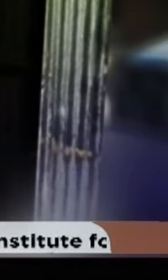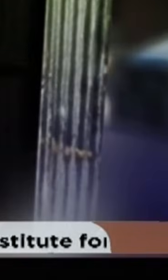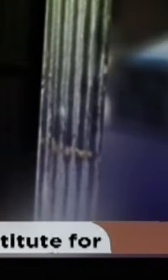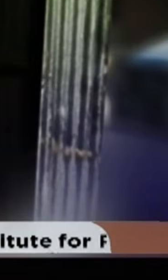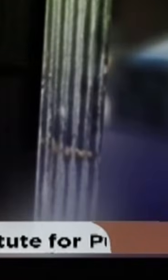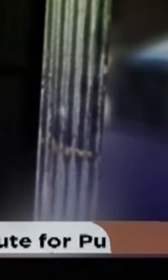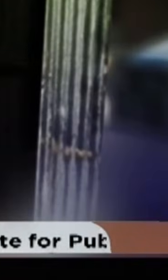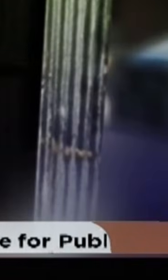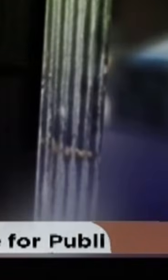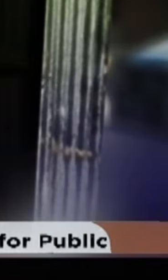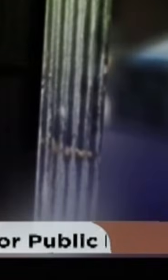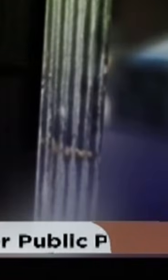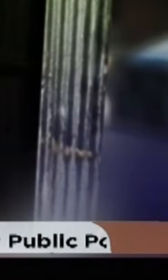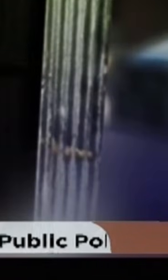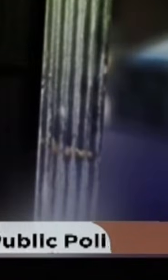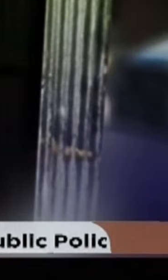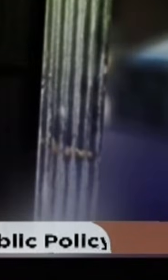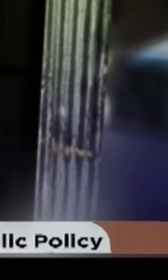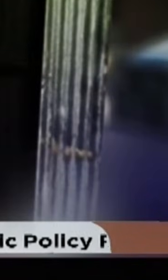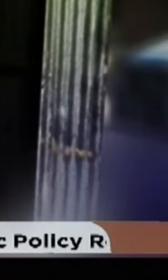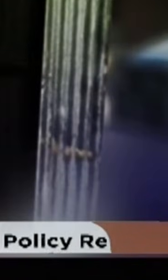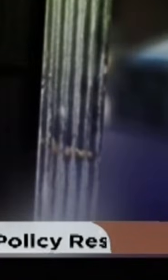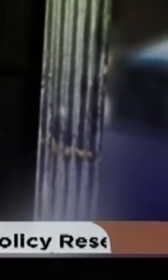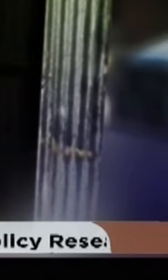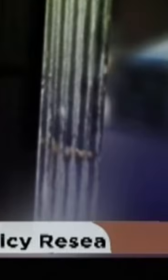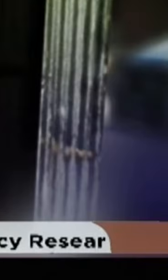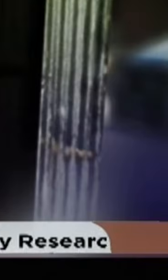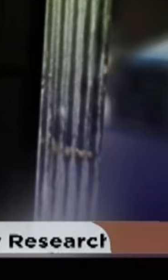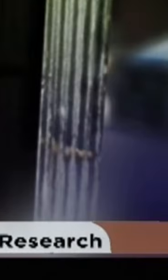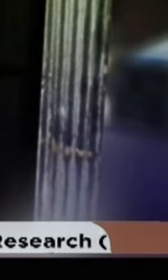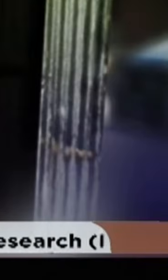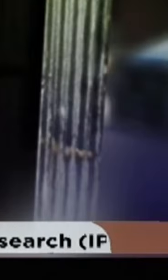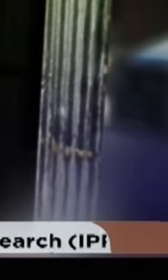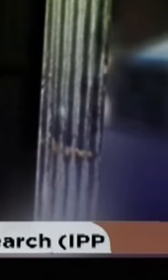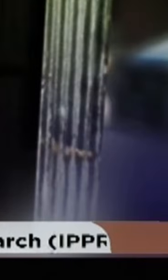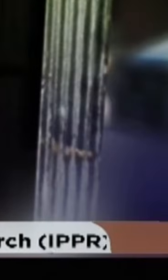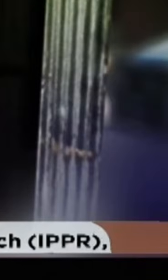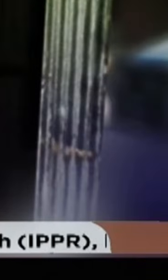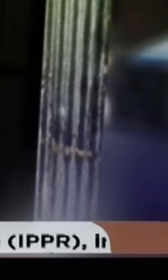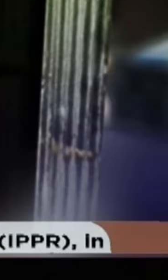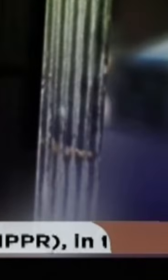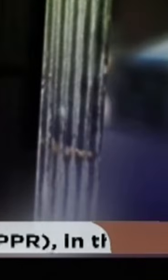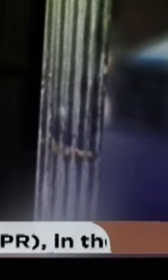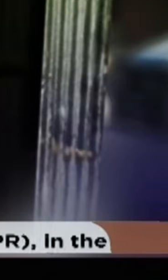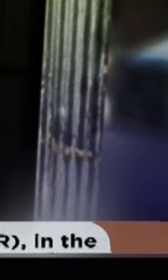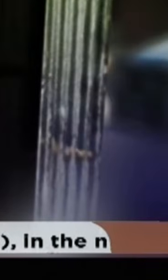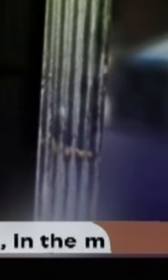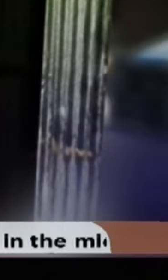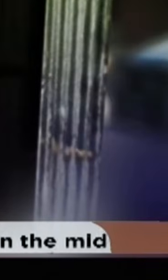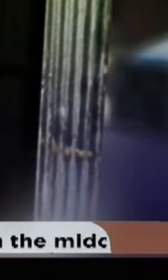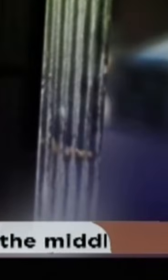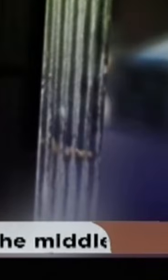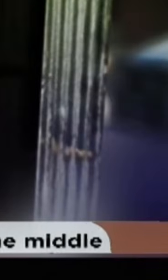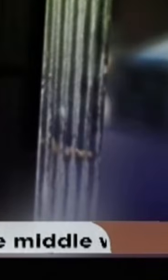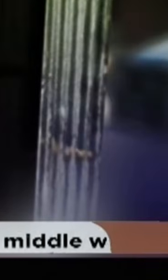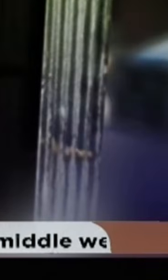Dawson? He lives in Swafford. Did you see him? Okay. He seems to advise people on sort of financial issues. So I'm always